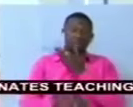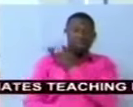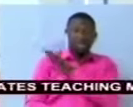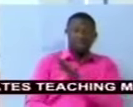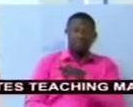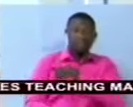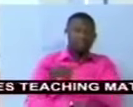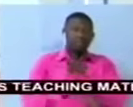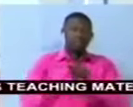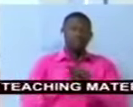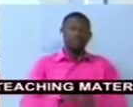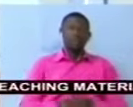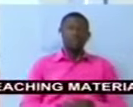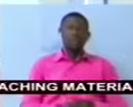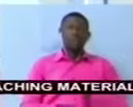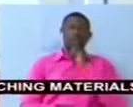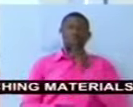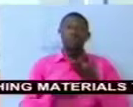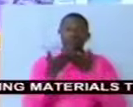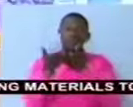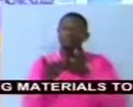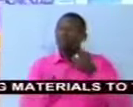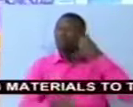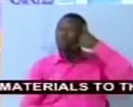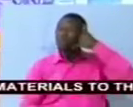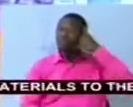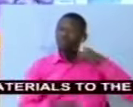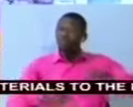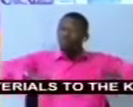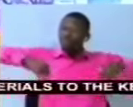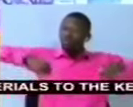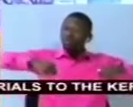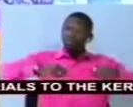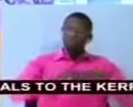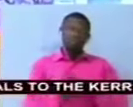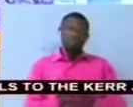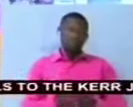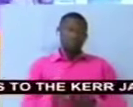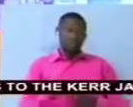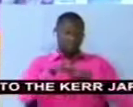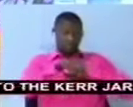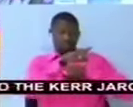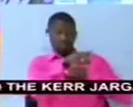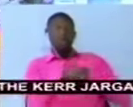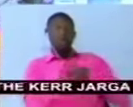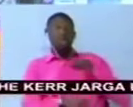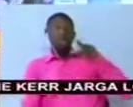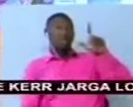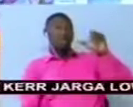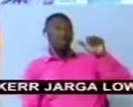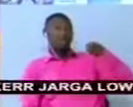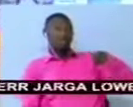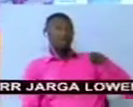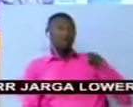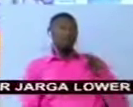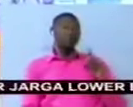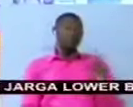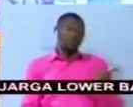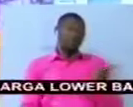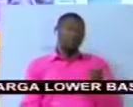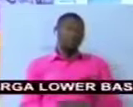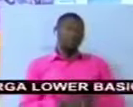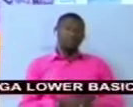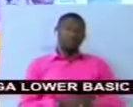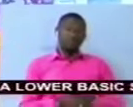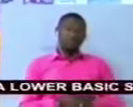jox telephone bi boss bi? Mom Lanka. He said Lanka. Mo jox bossam telephone bi ma explainal bossam